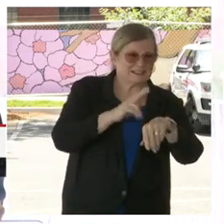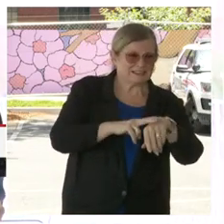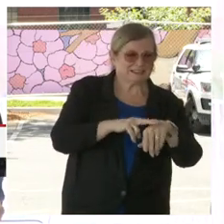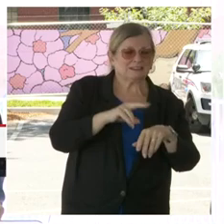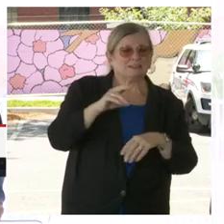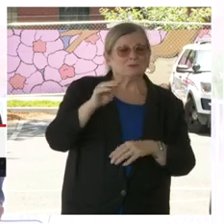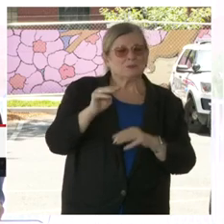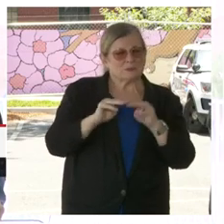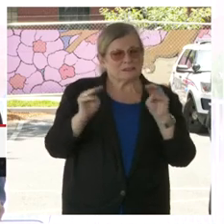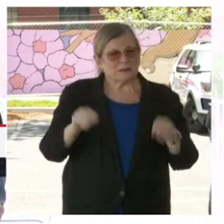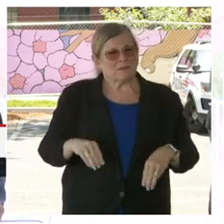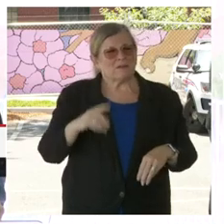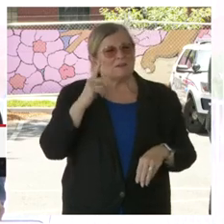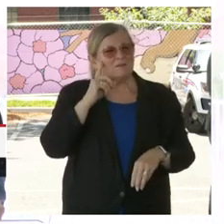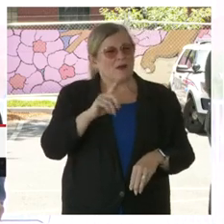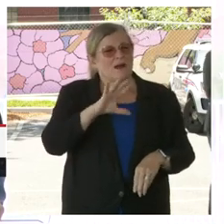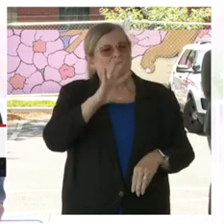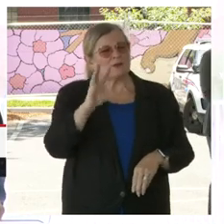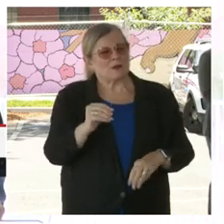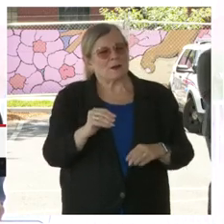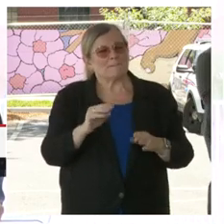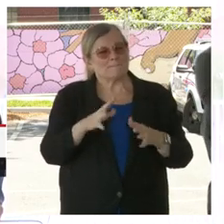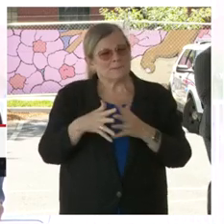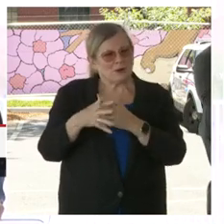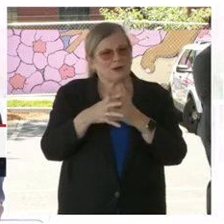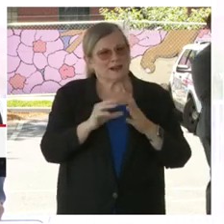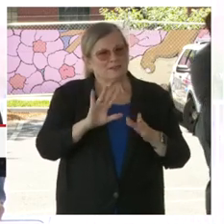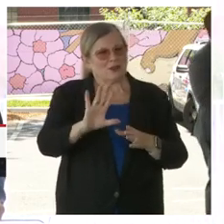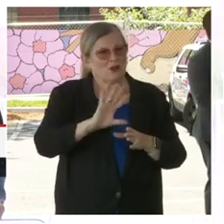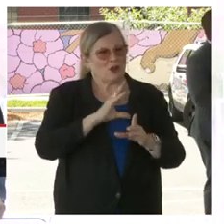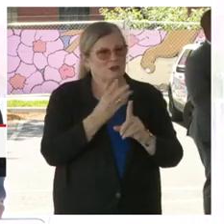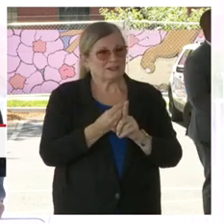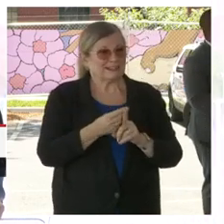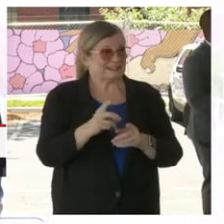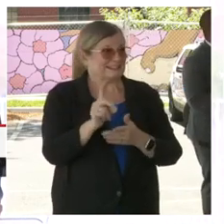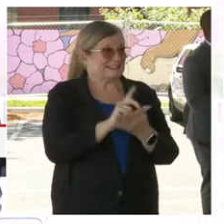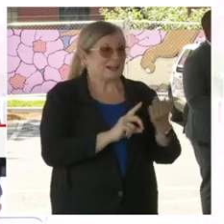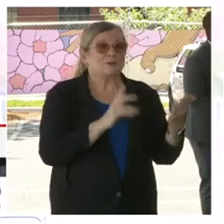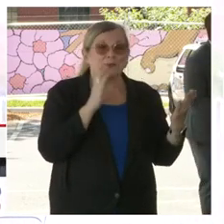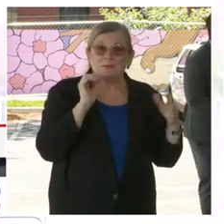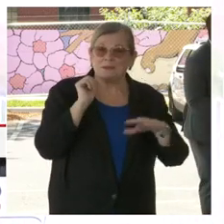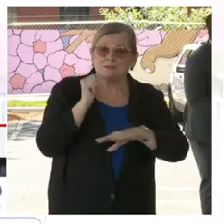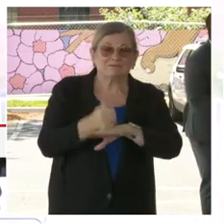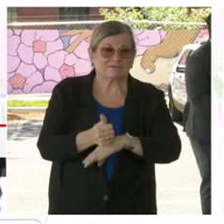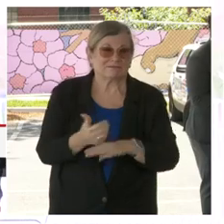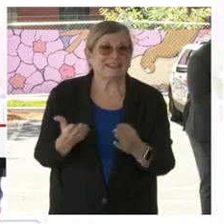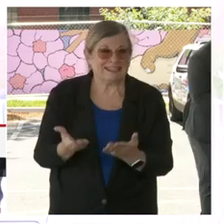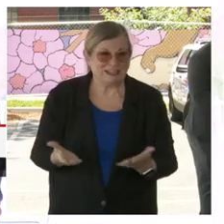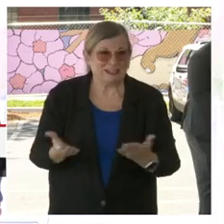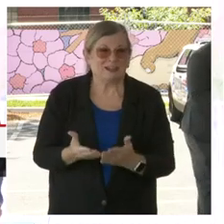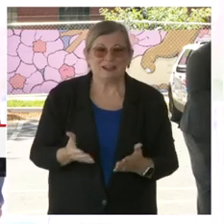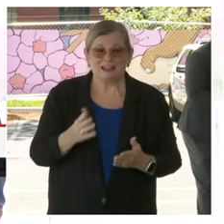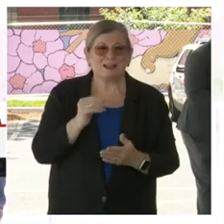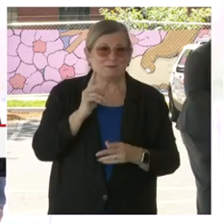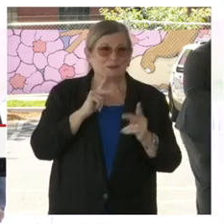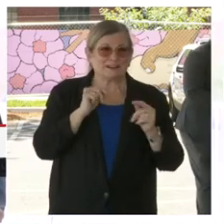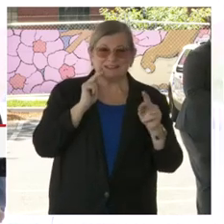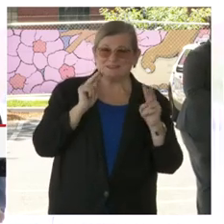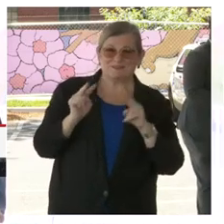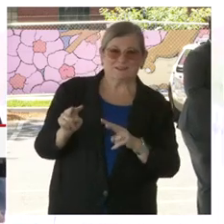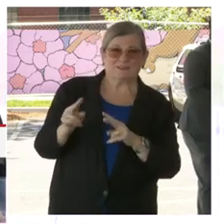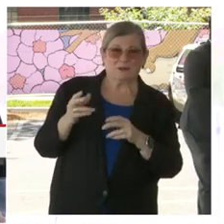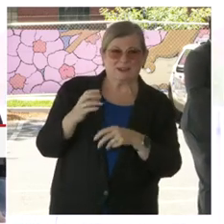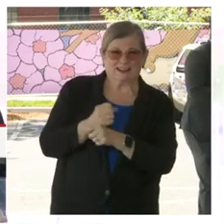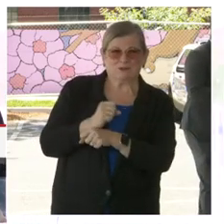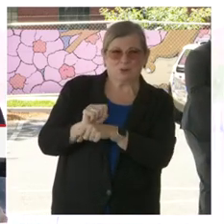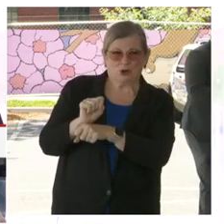core. And his work here at Sycamore and Oak will also be a timeless addition. While we wait to finish the hard and necessary work of the permanent